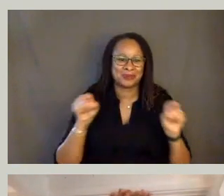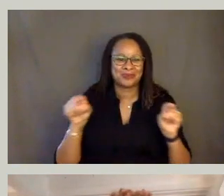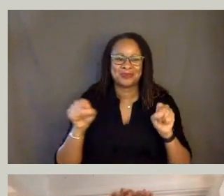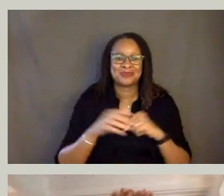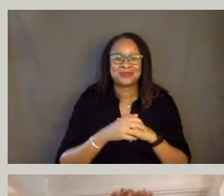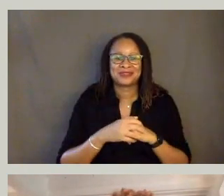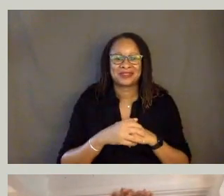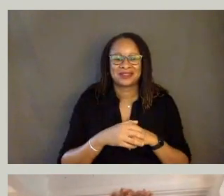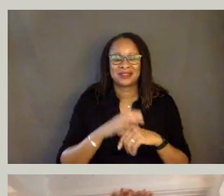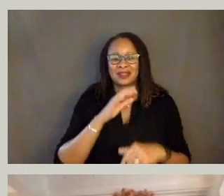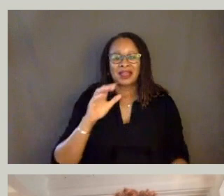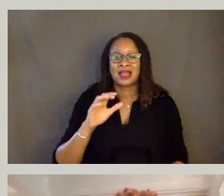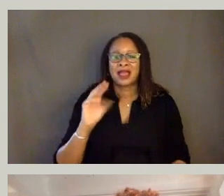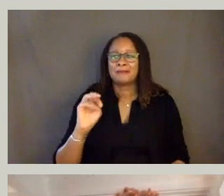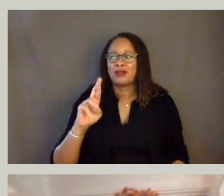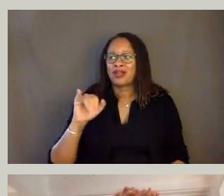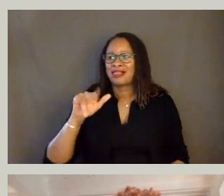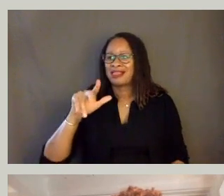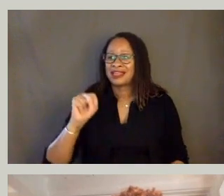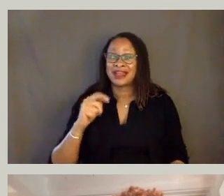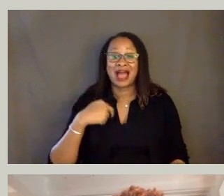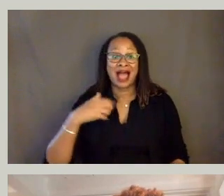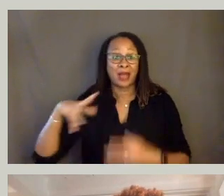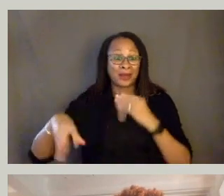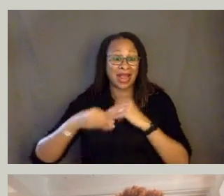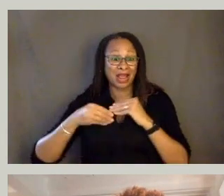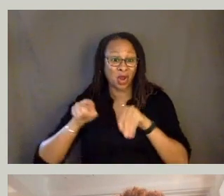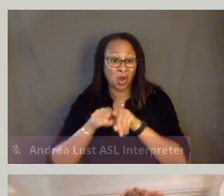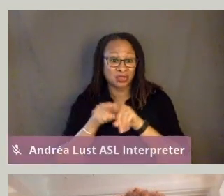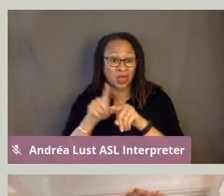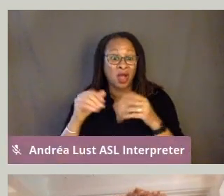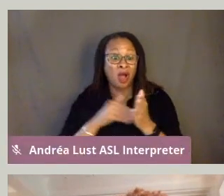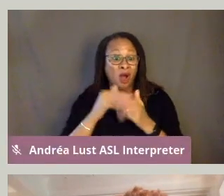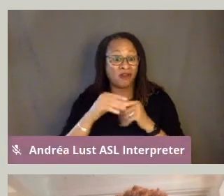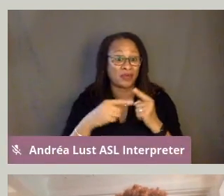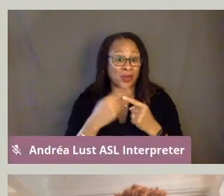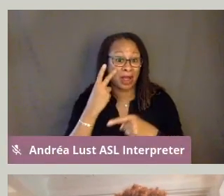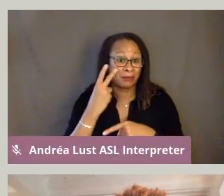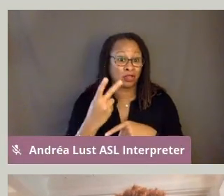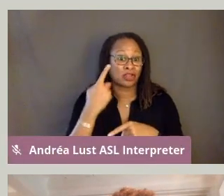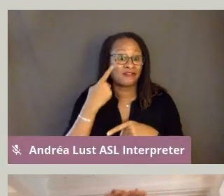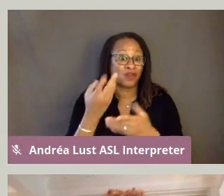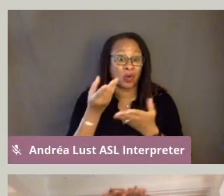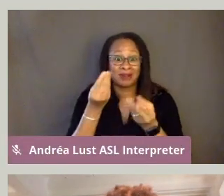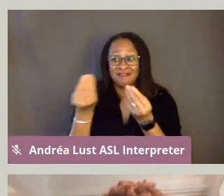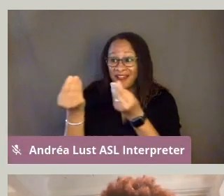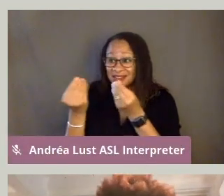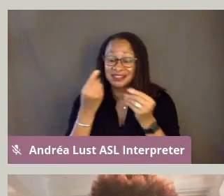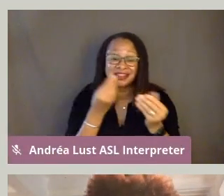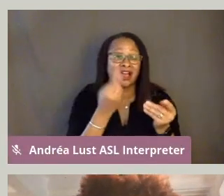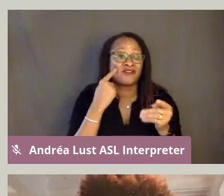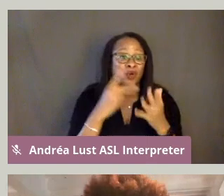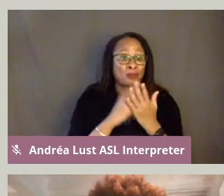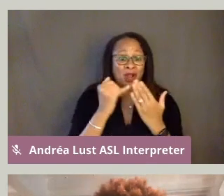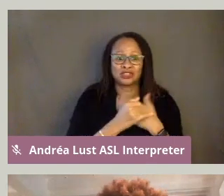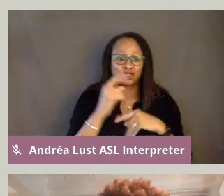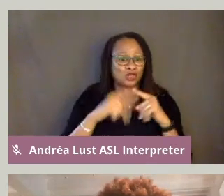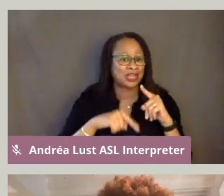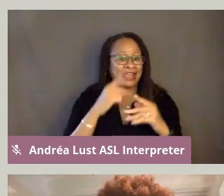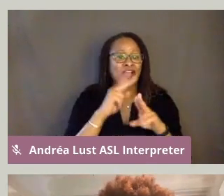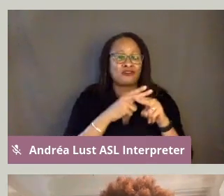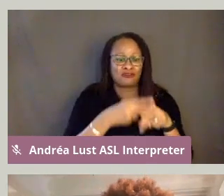mean, I would just add if I can, that I often, when looking for funds for projects, because you can't rely on